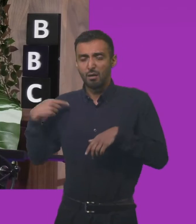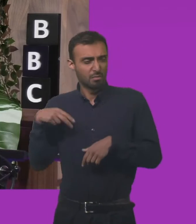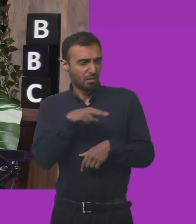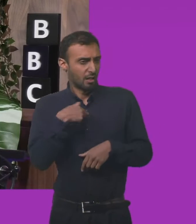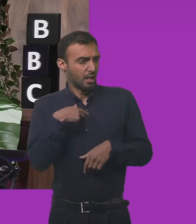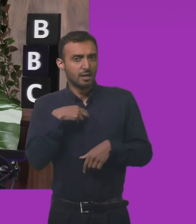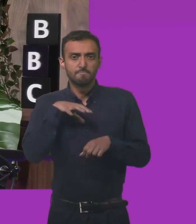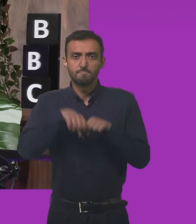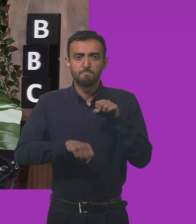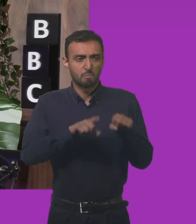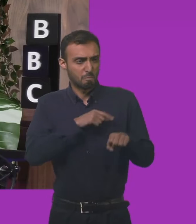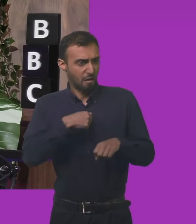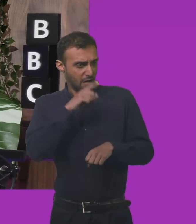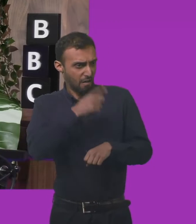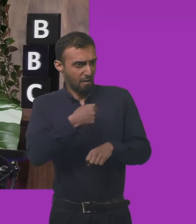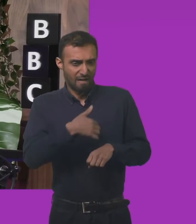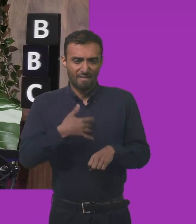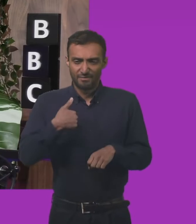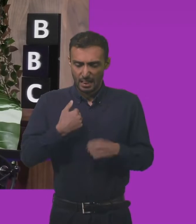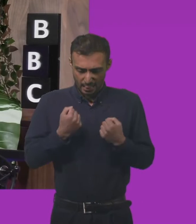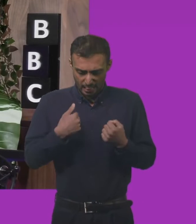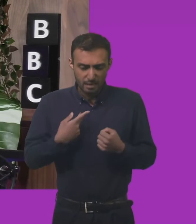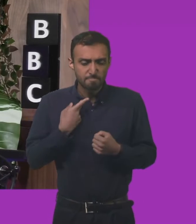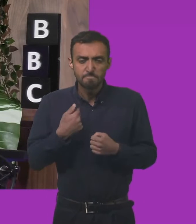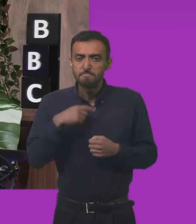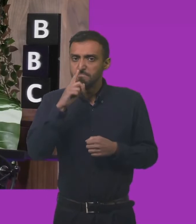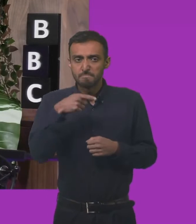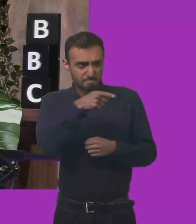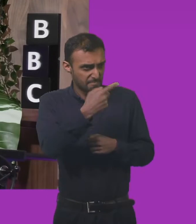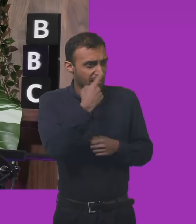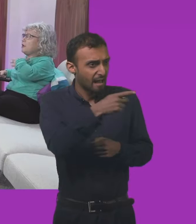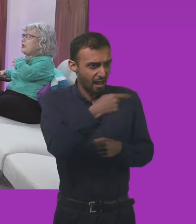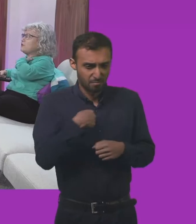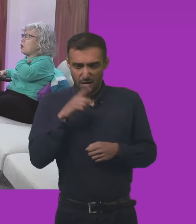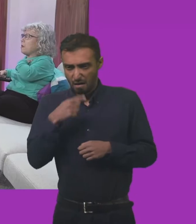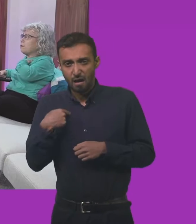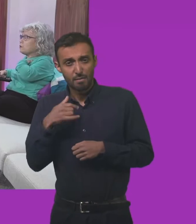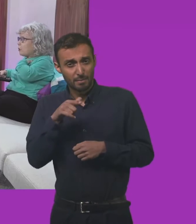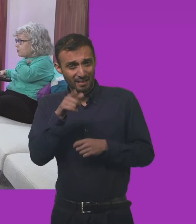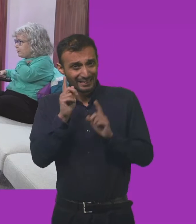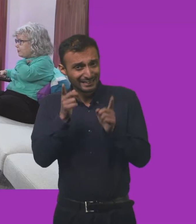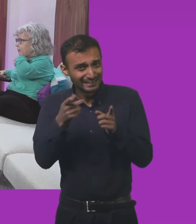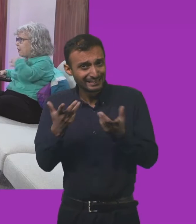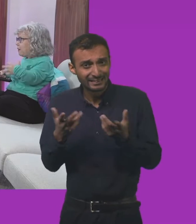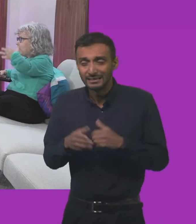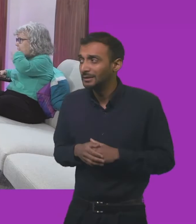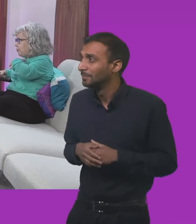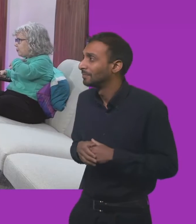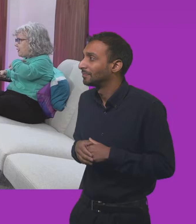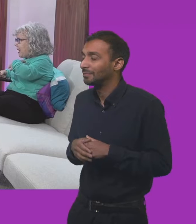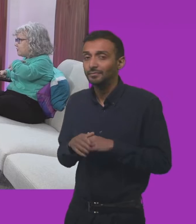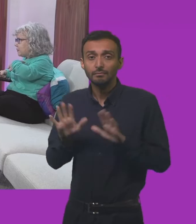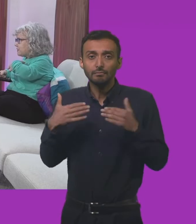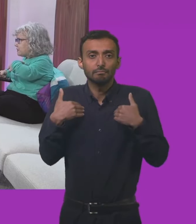that? And I feel a bit disappointed in myself that I can't do that. And why can't I when she can? It's not my responsibility on how other